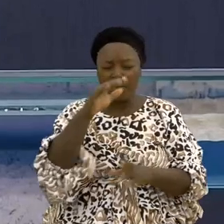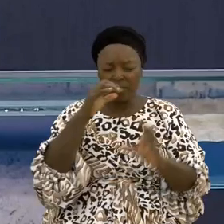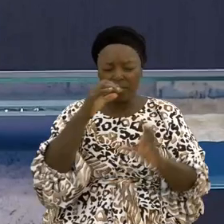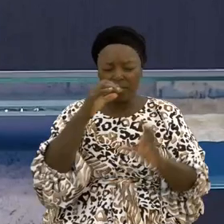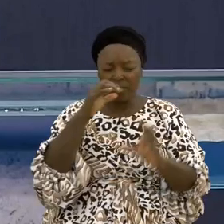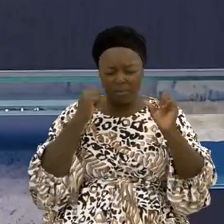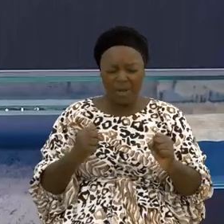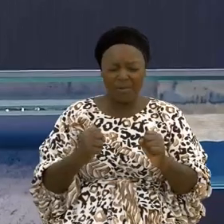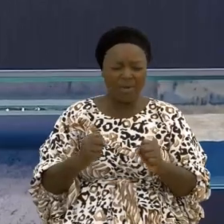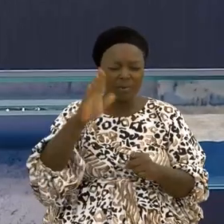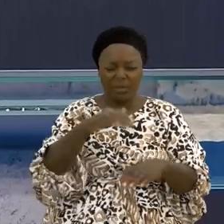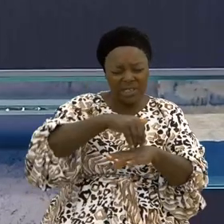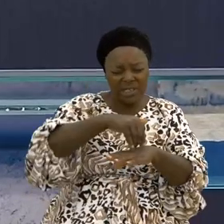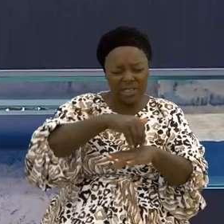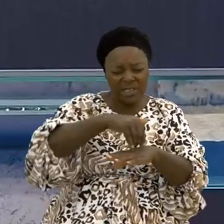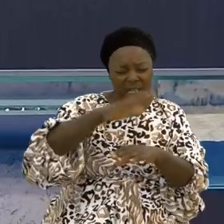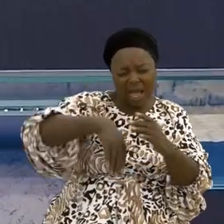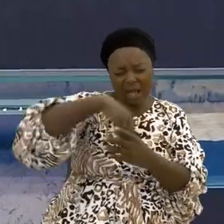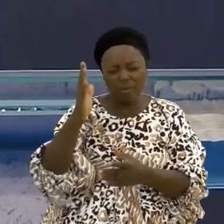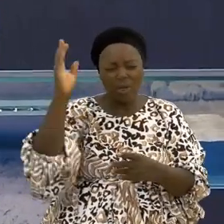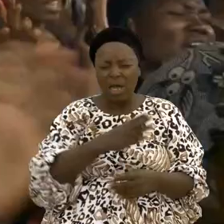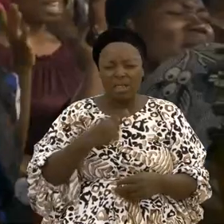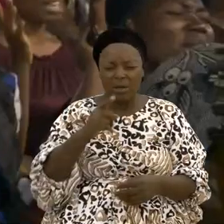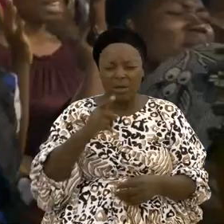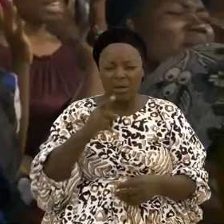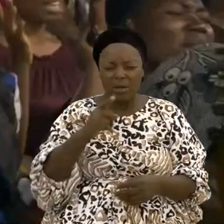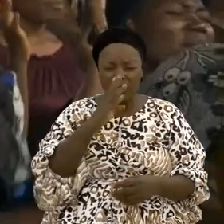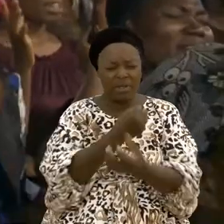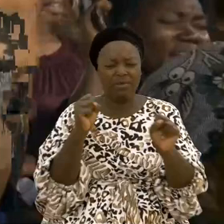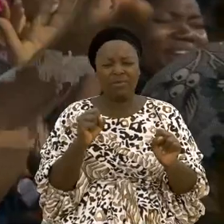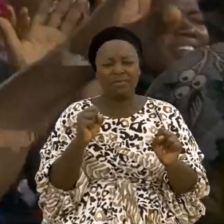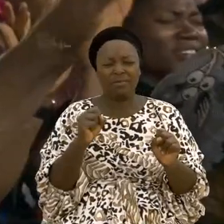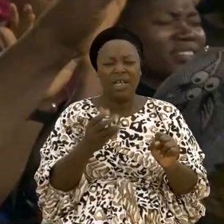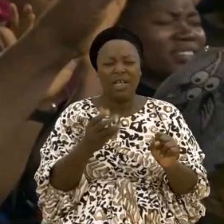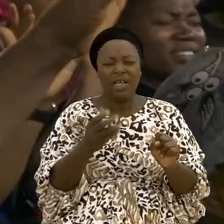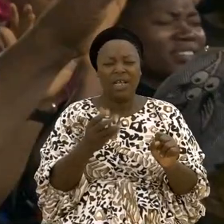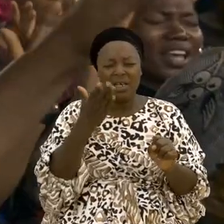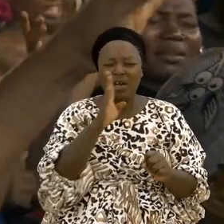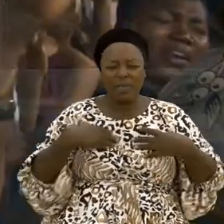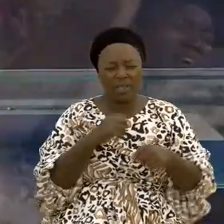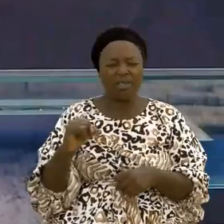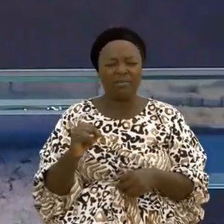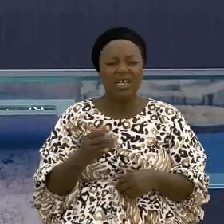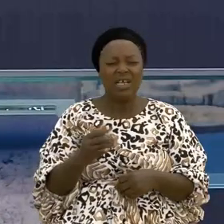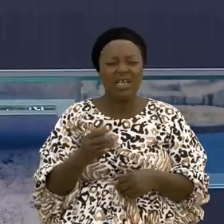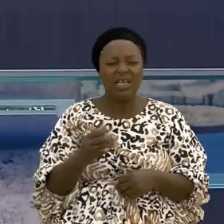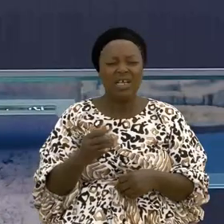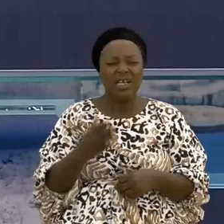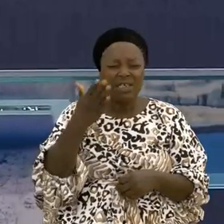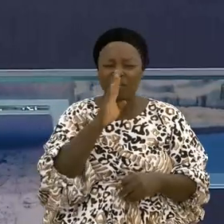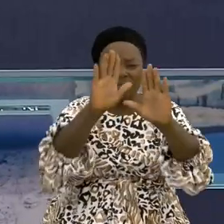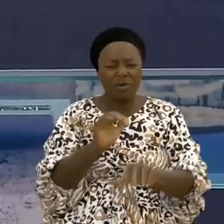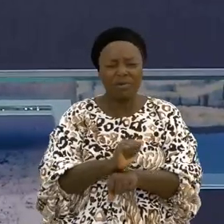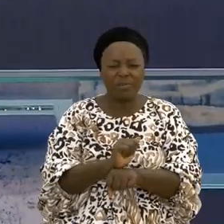power will be sent forth. There will be salvation. There will be healing. There will be